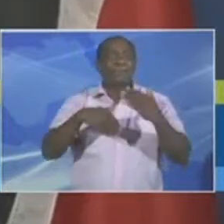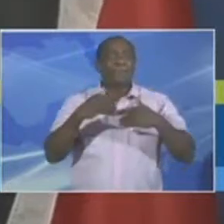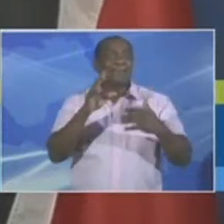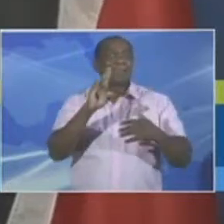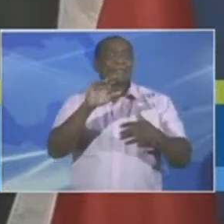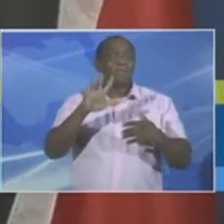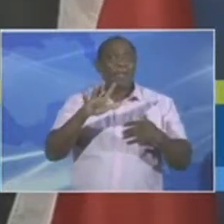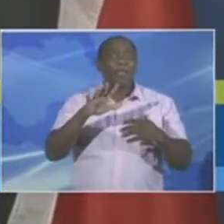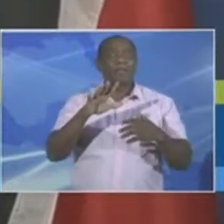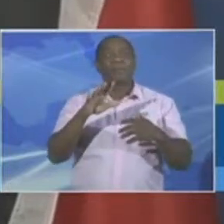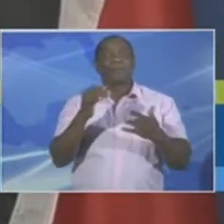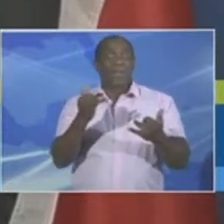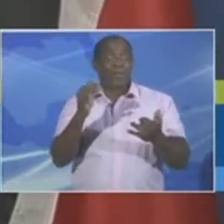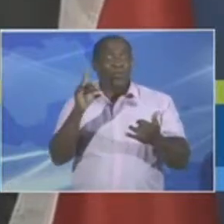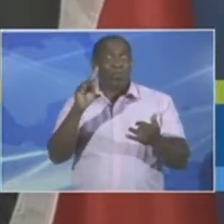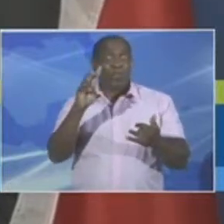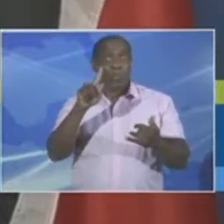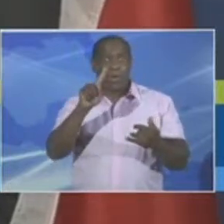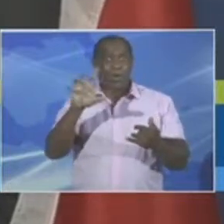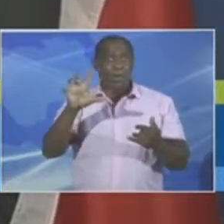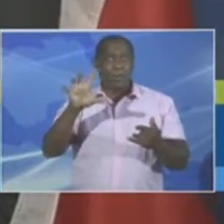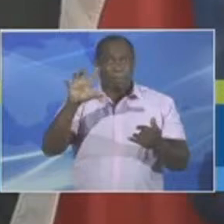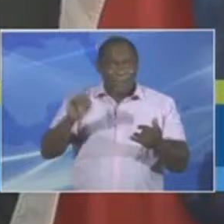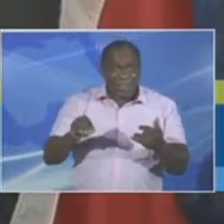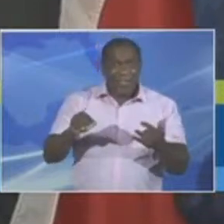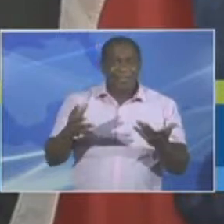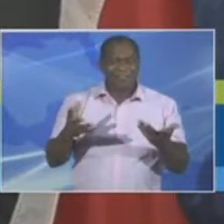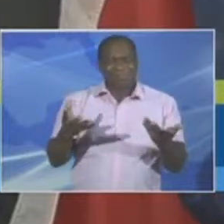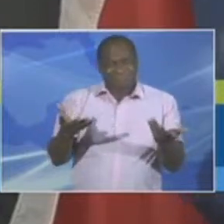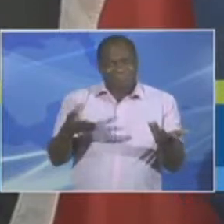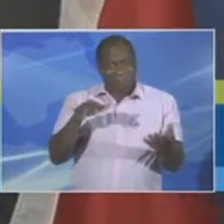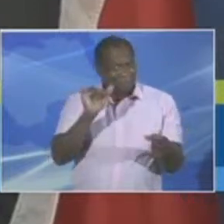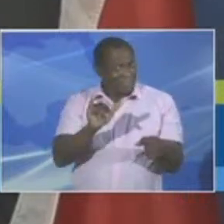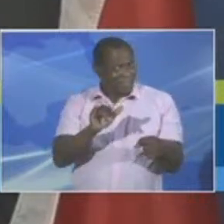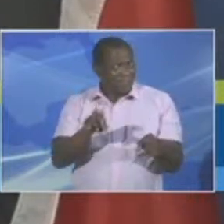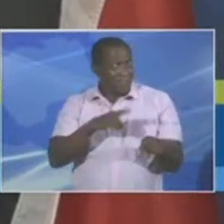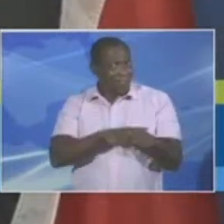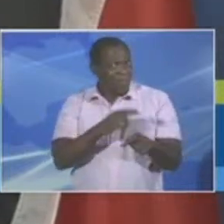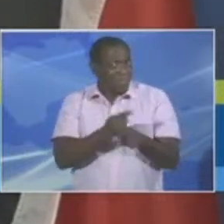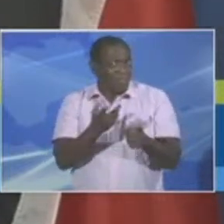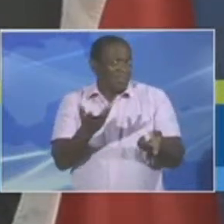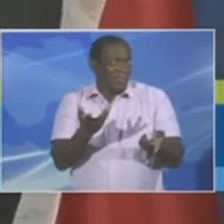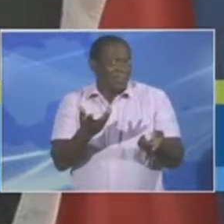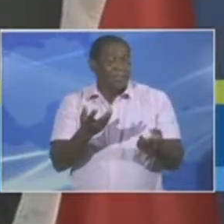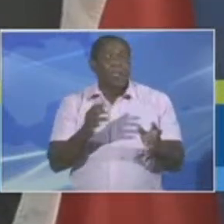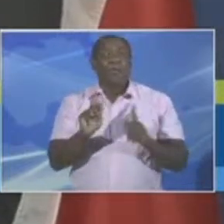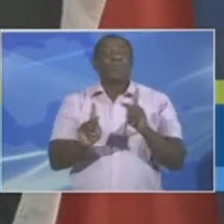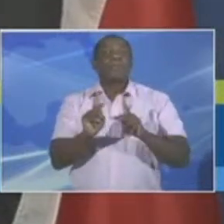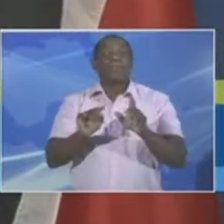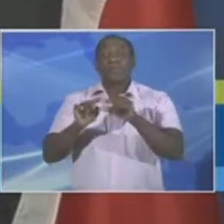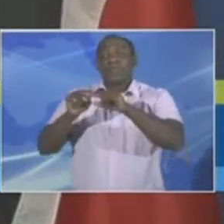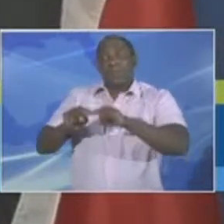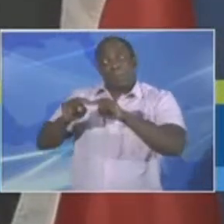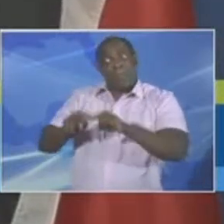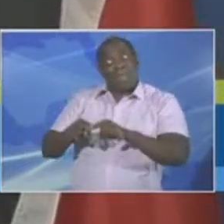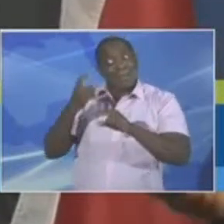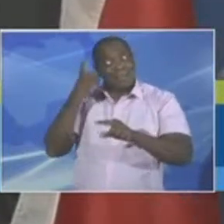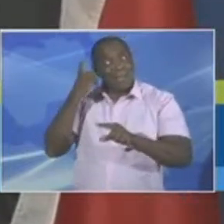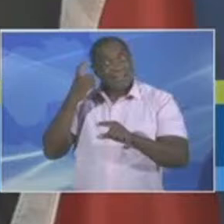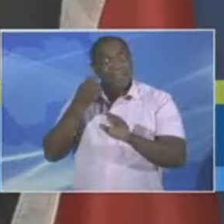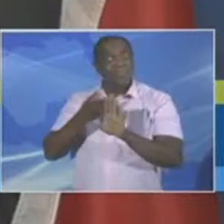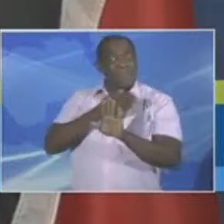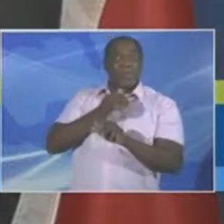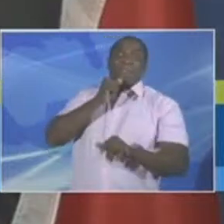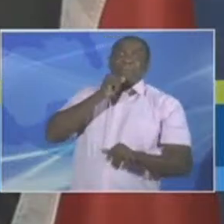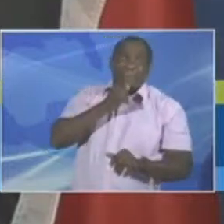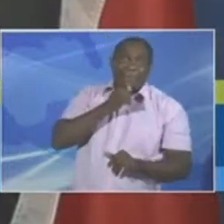How much more normal can that be? And of course, the people who live by plying that trade, they were suffering when